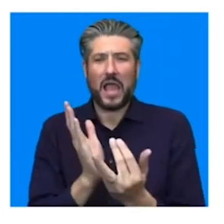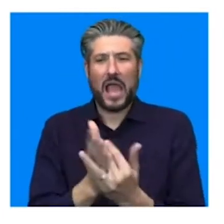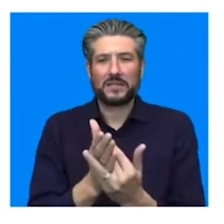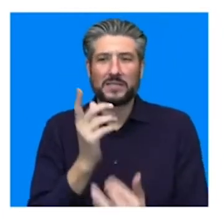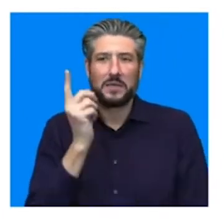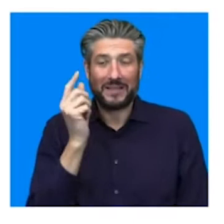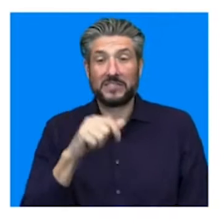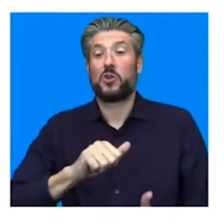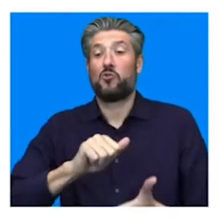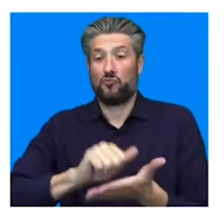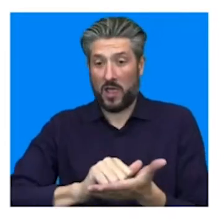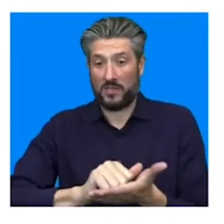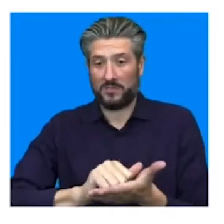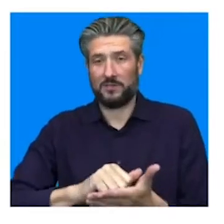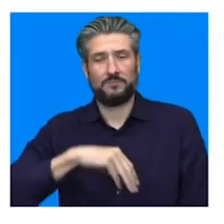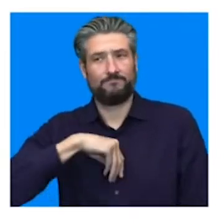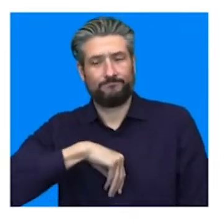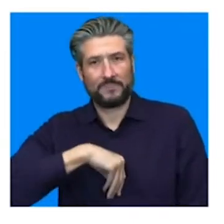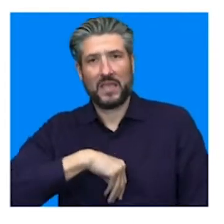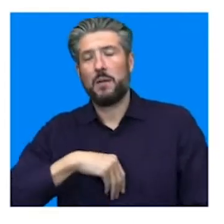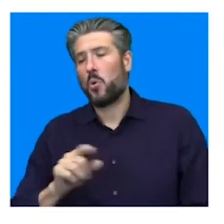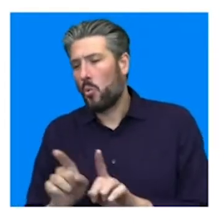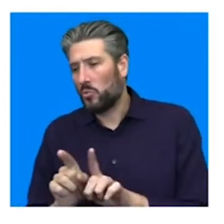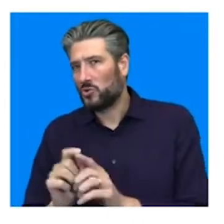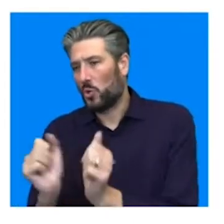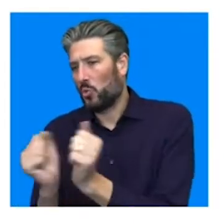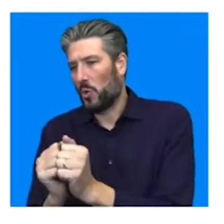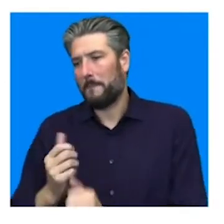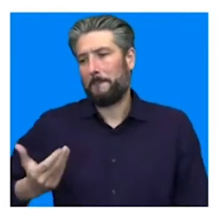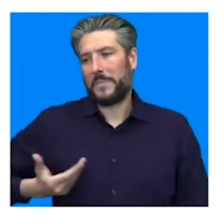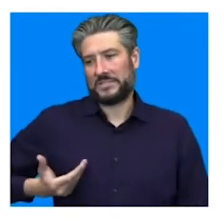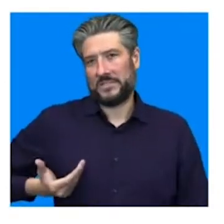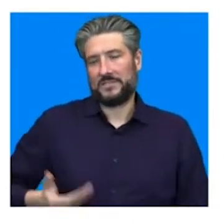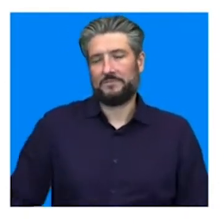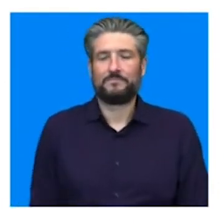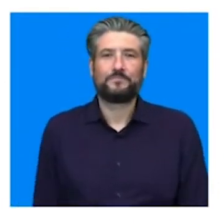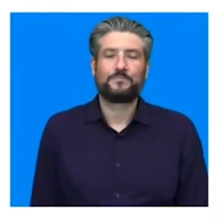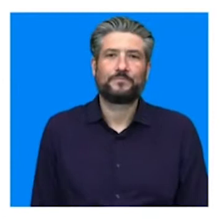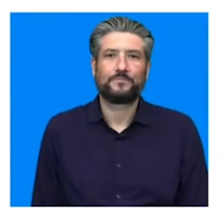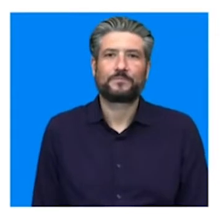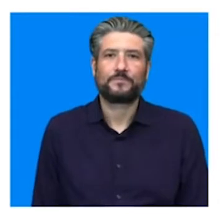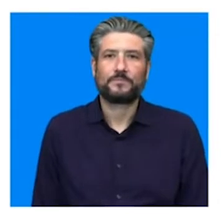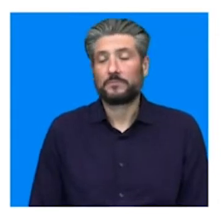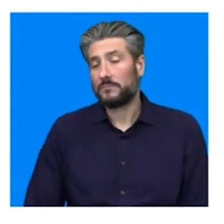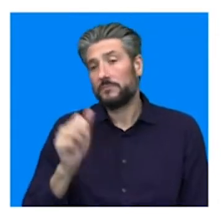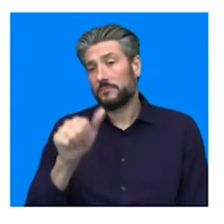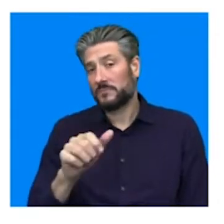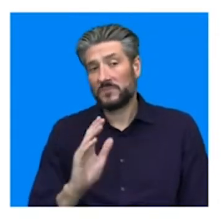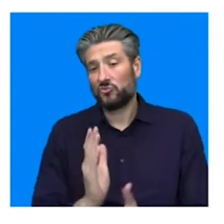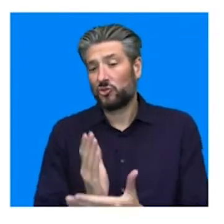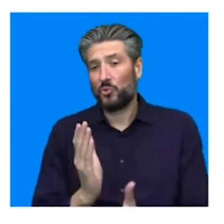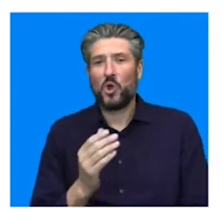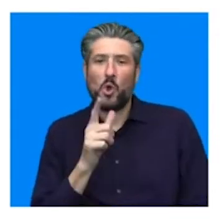business standpoint. Very, really good point. And I think, I mean, whoever said I don't want this because it's too accessible? Whoever ever said that? I